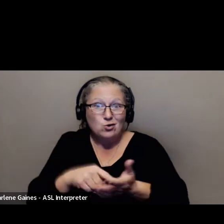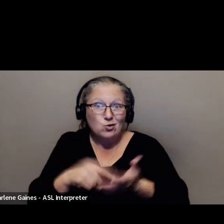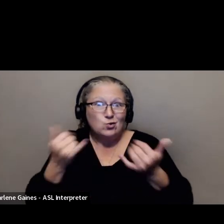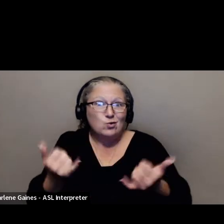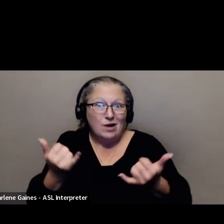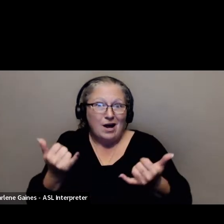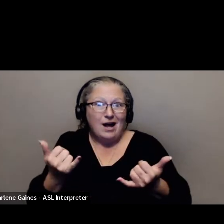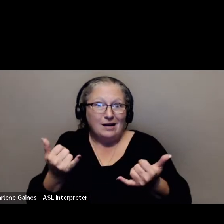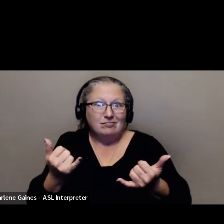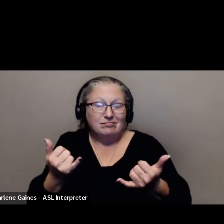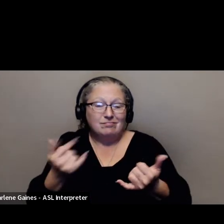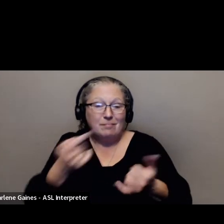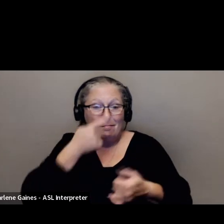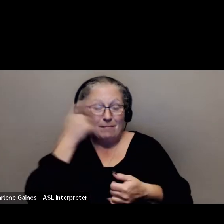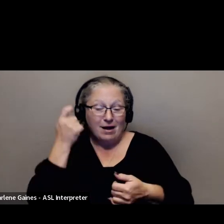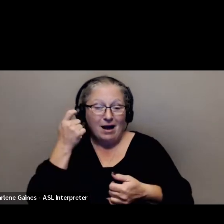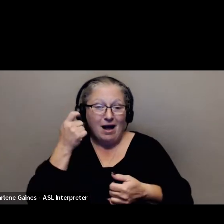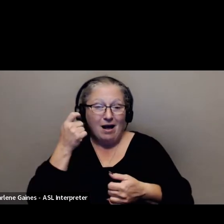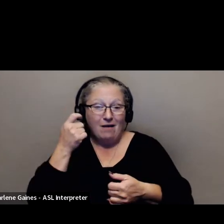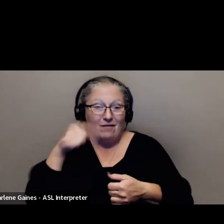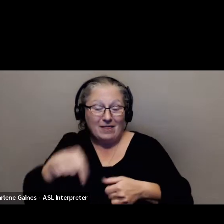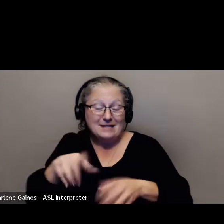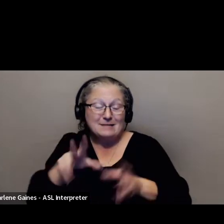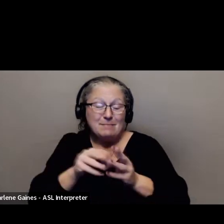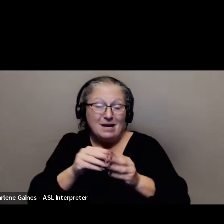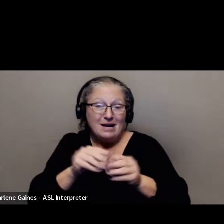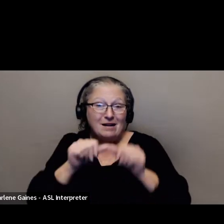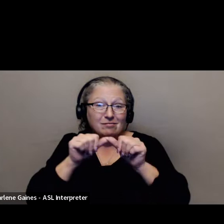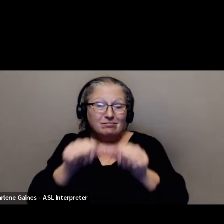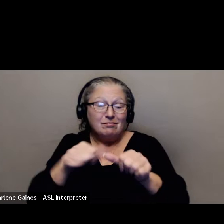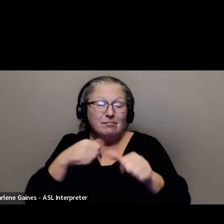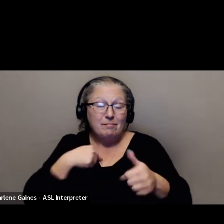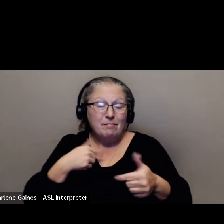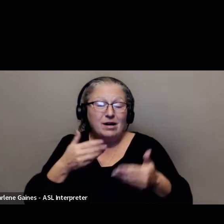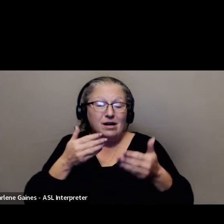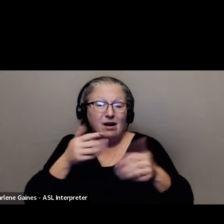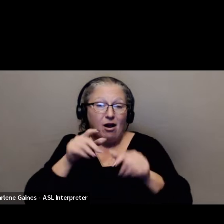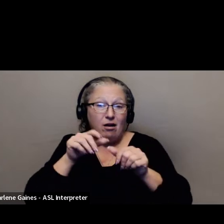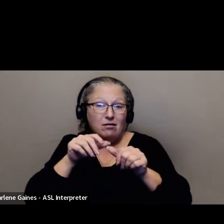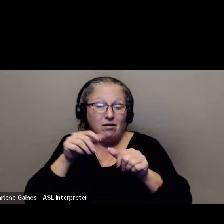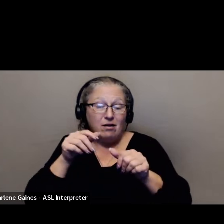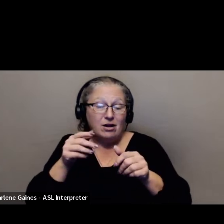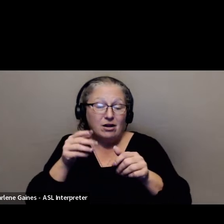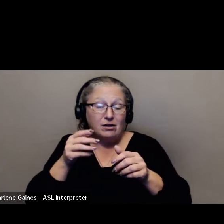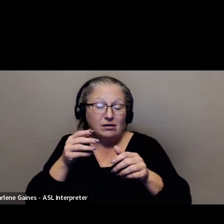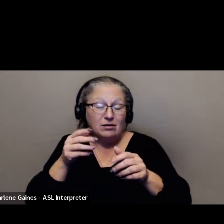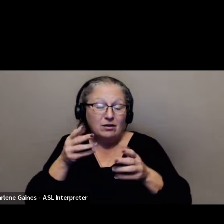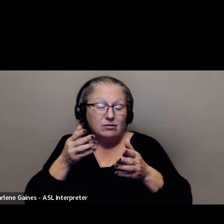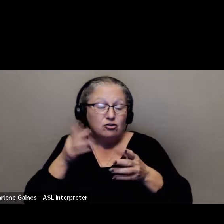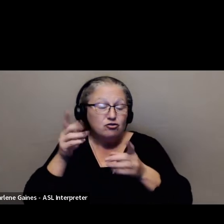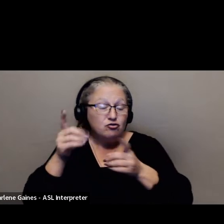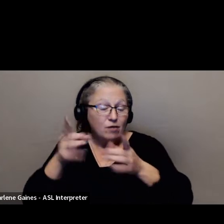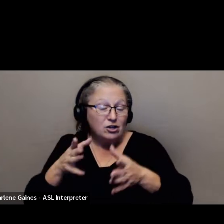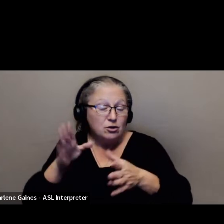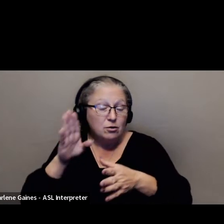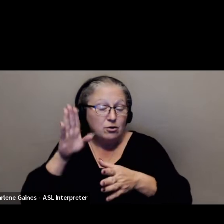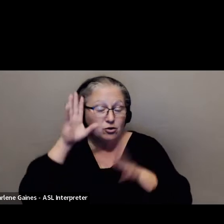today. Because of the length of this meeting, my suggestion and at the direction of Superintendent Booker is